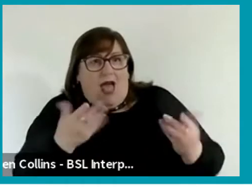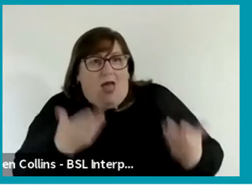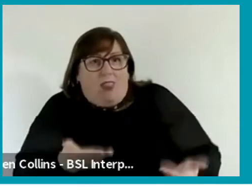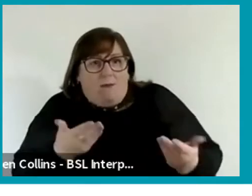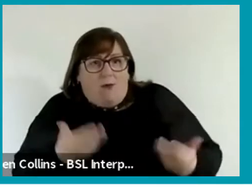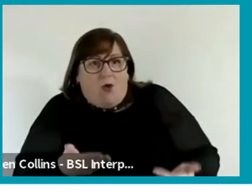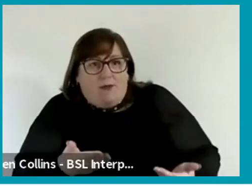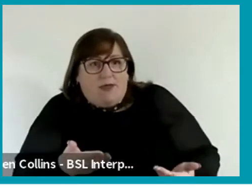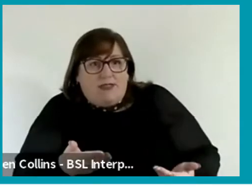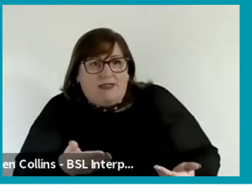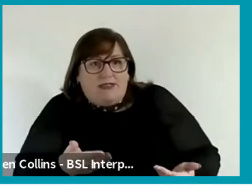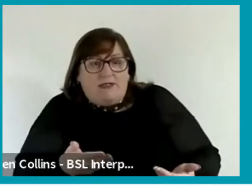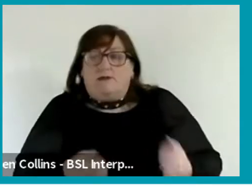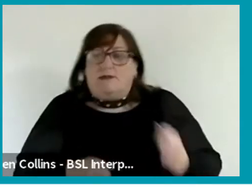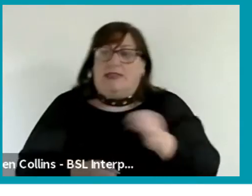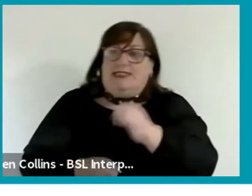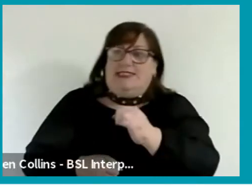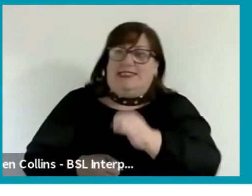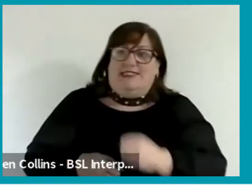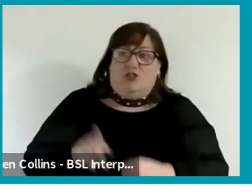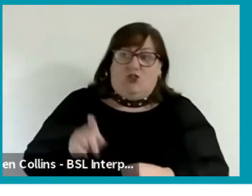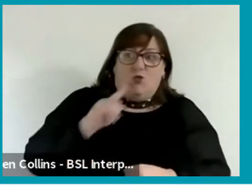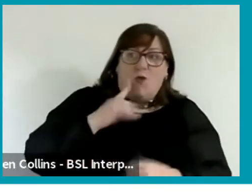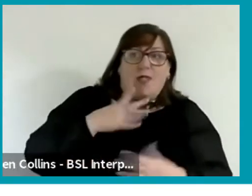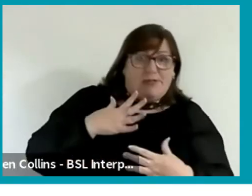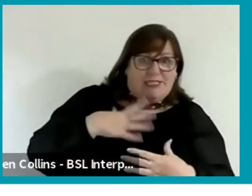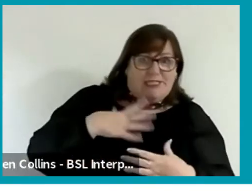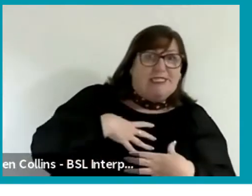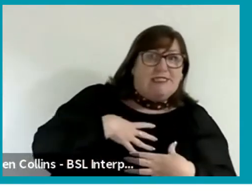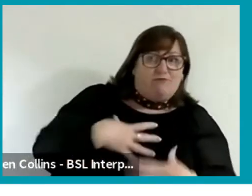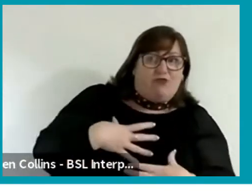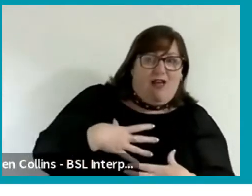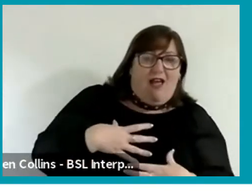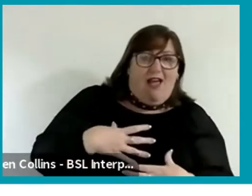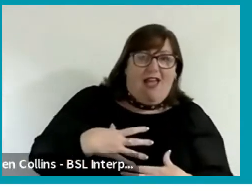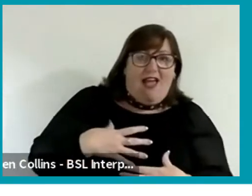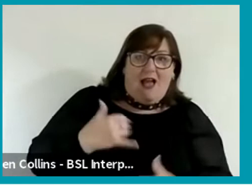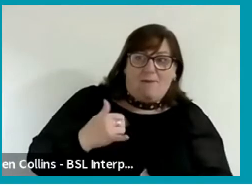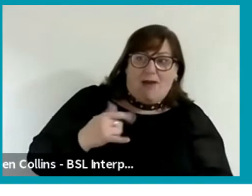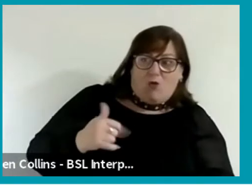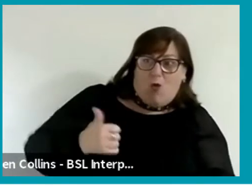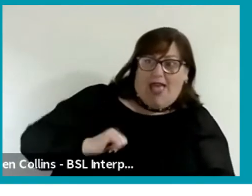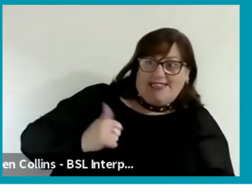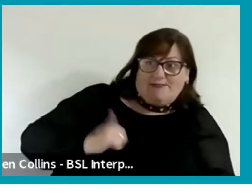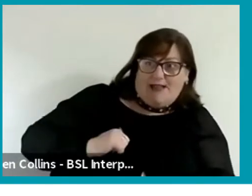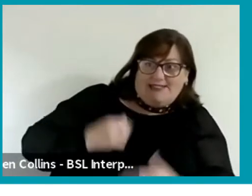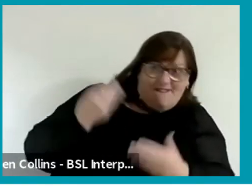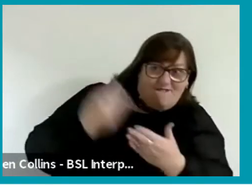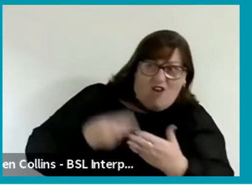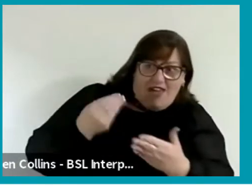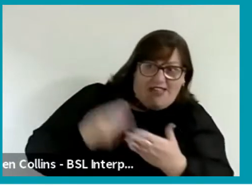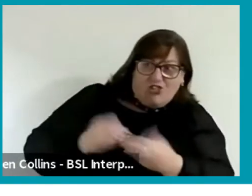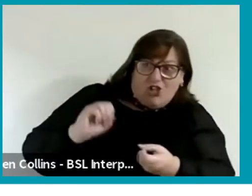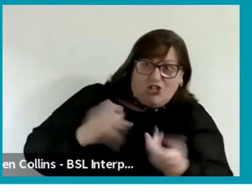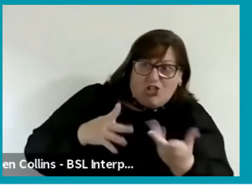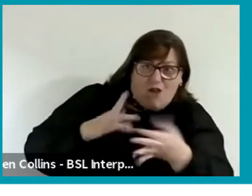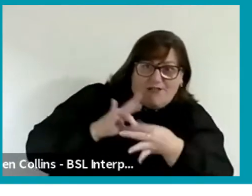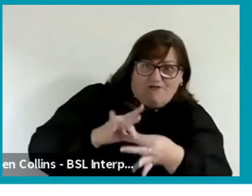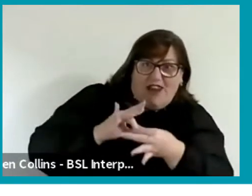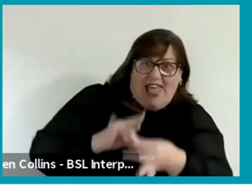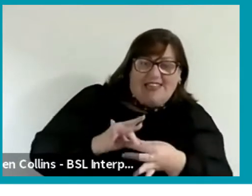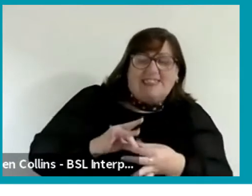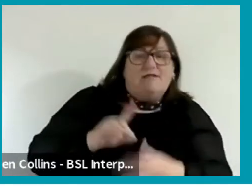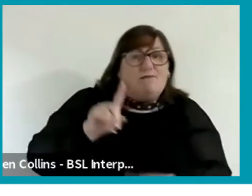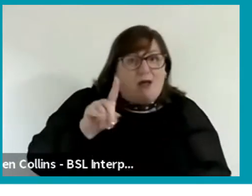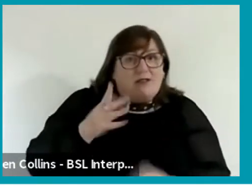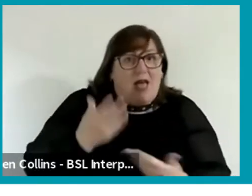and there's going to be surprises since you might be expecting some financial services related jobs. However, what we are focusing